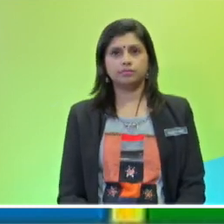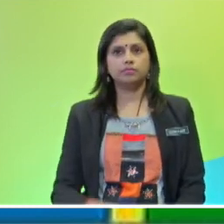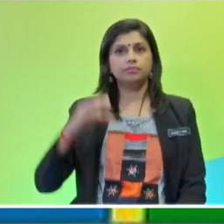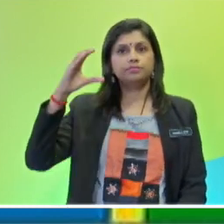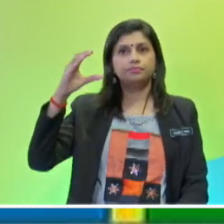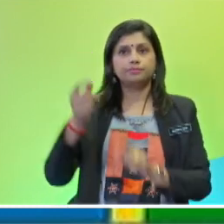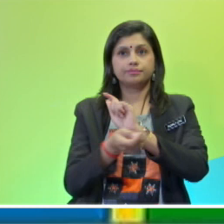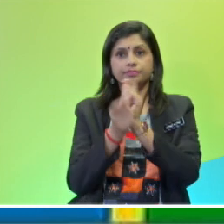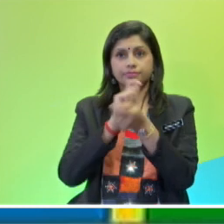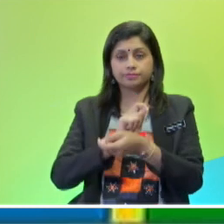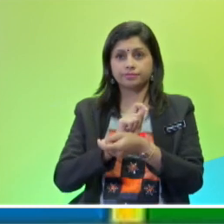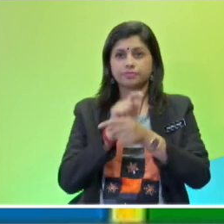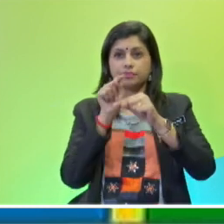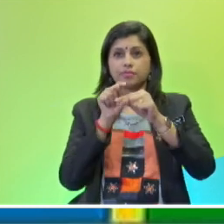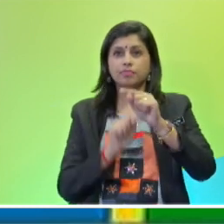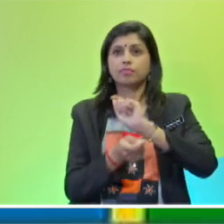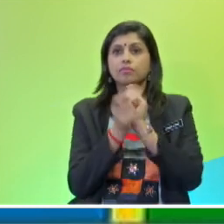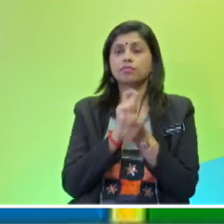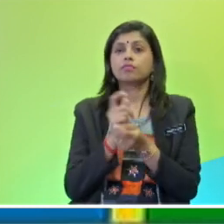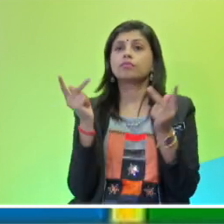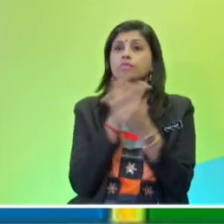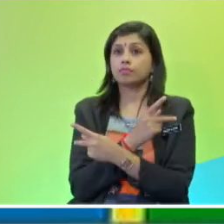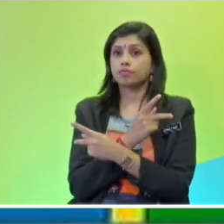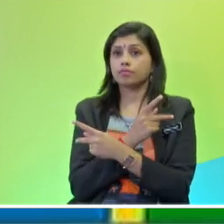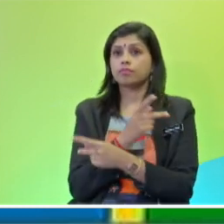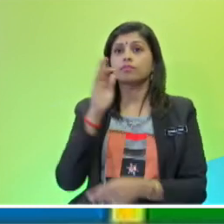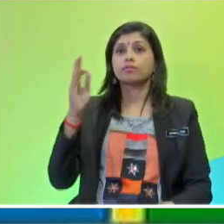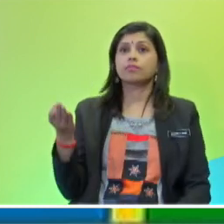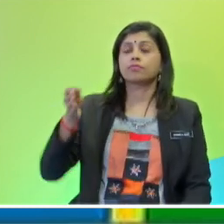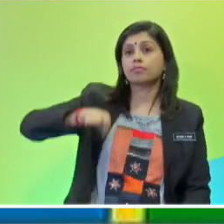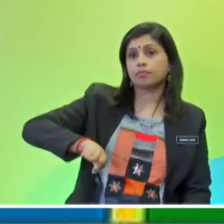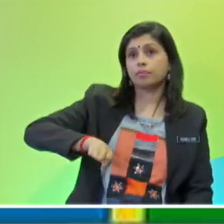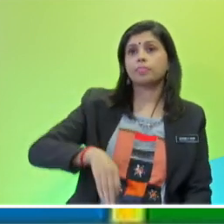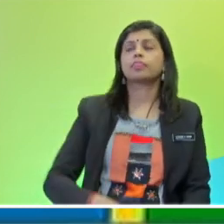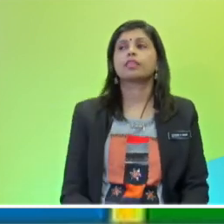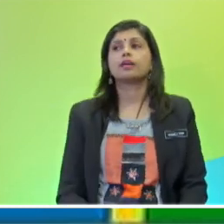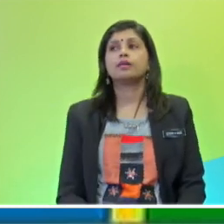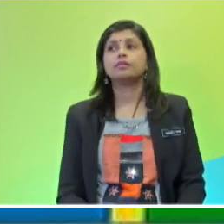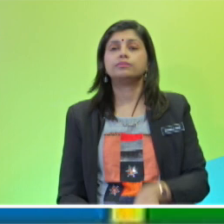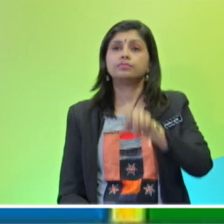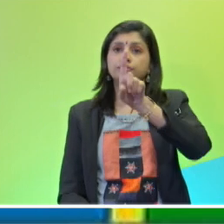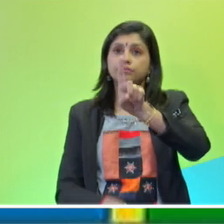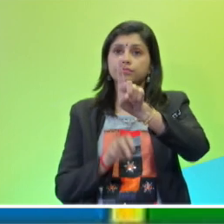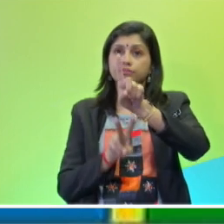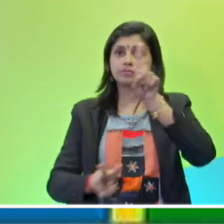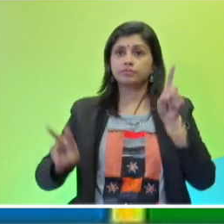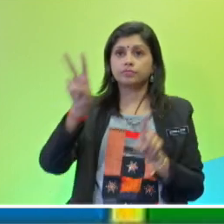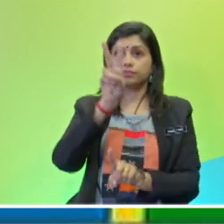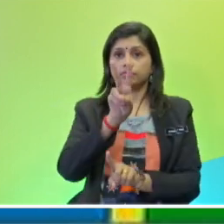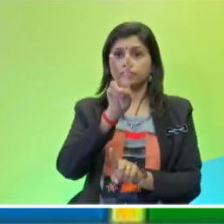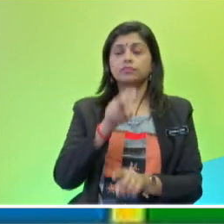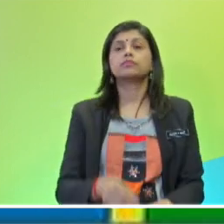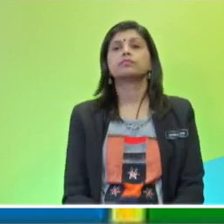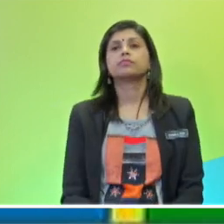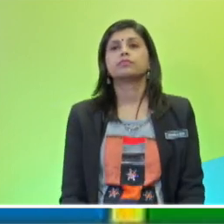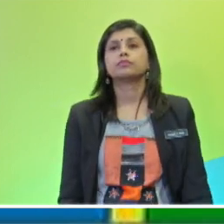operation into multiplication, and the Yes. third one is flip. We inverse the divisor. You can see there, denominator and numerator already.